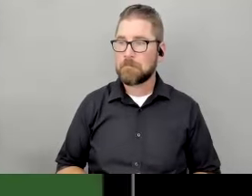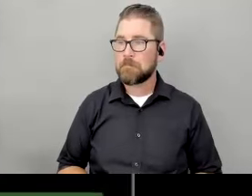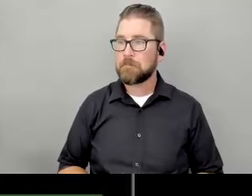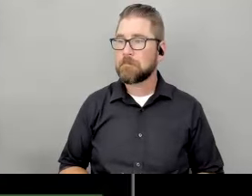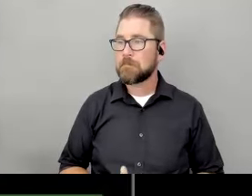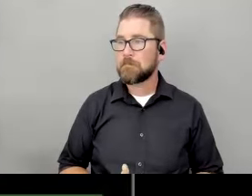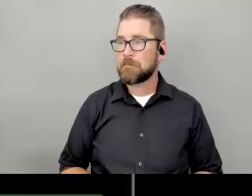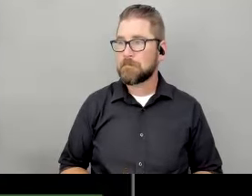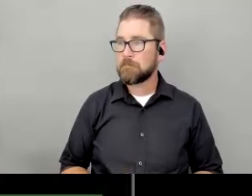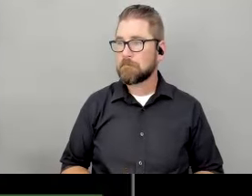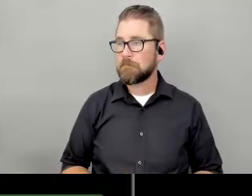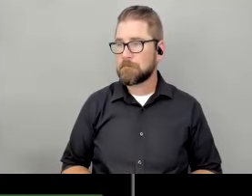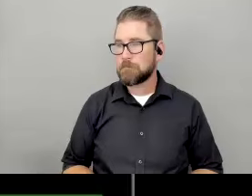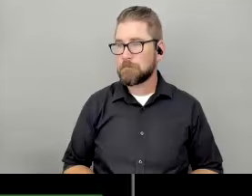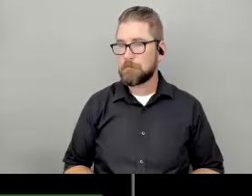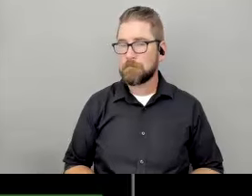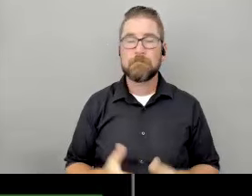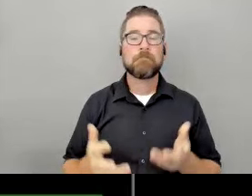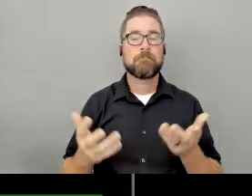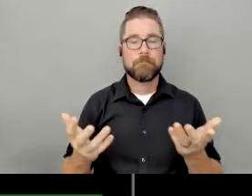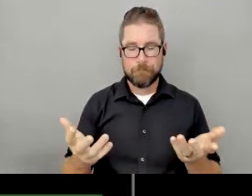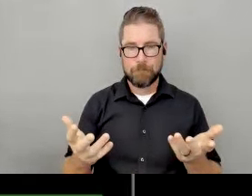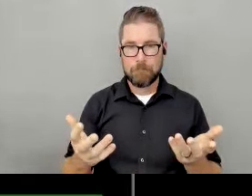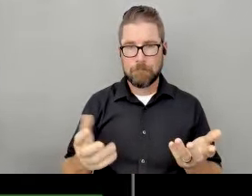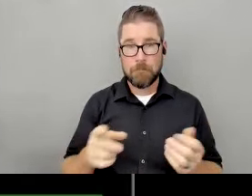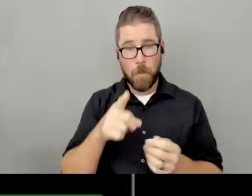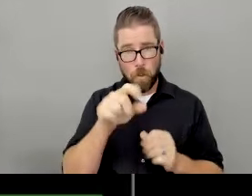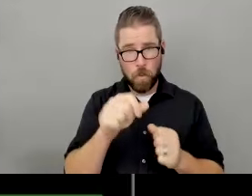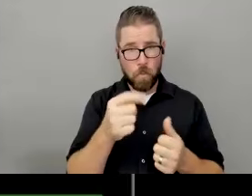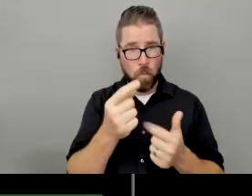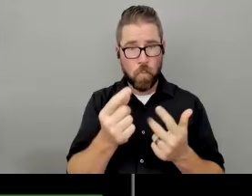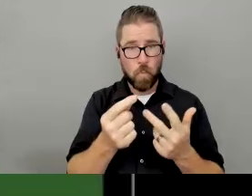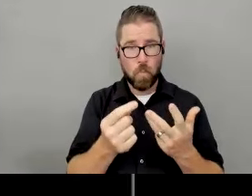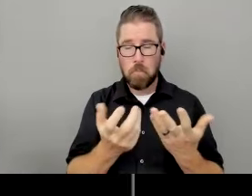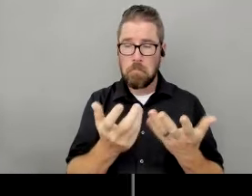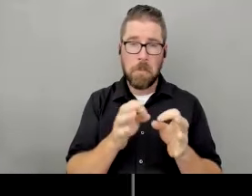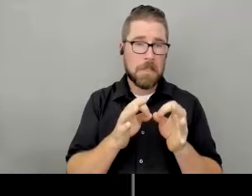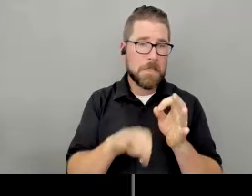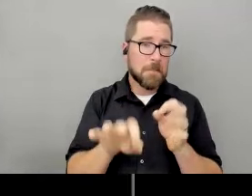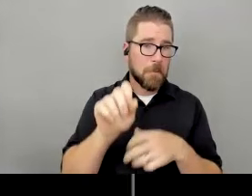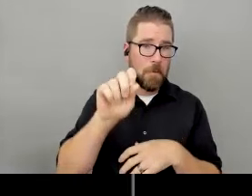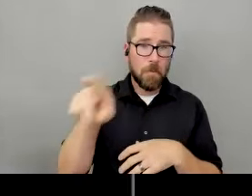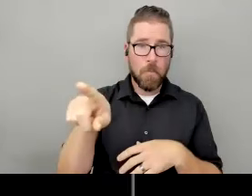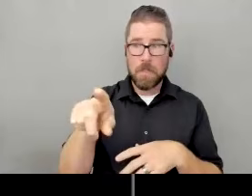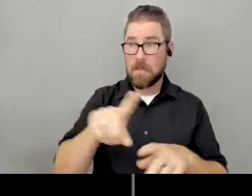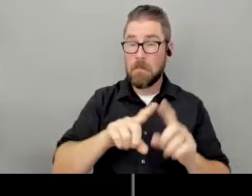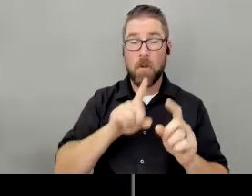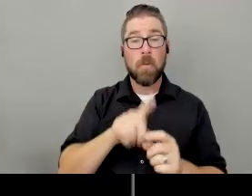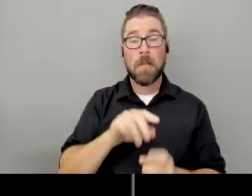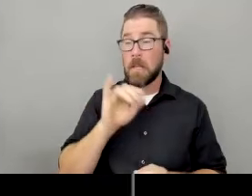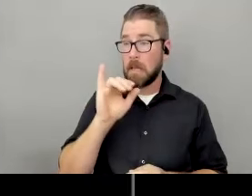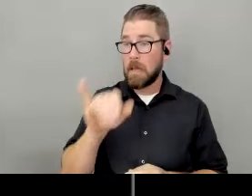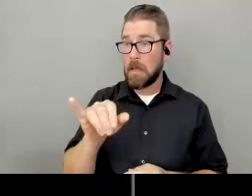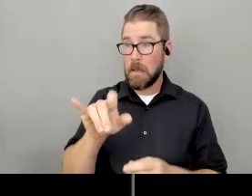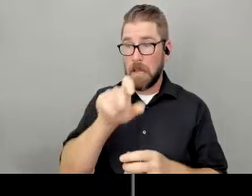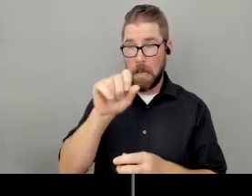Superior. So some things you can do is simple questions, but this question is really a directional question. Next, we'll